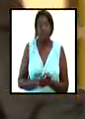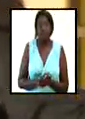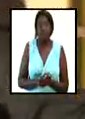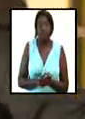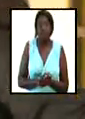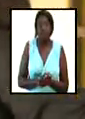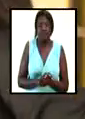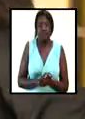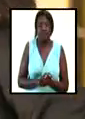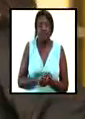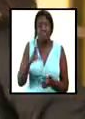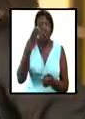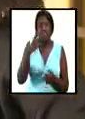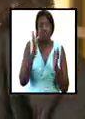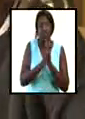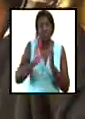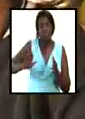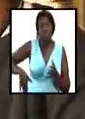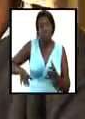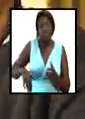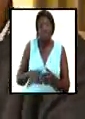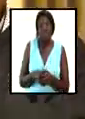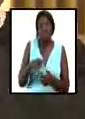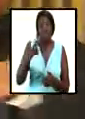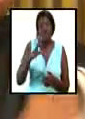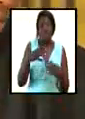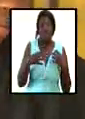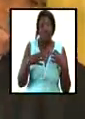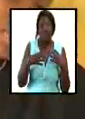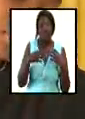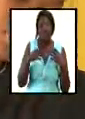And don't be late. Don't worry, I won't.